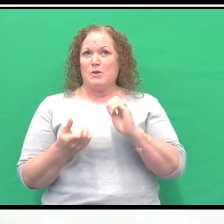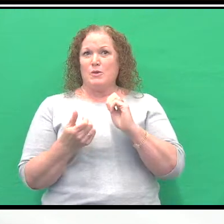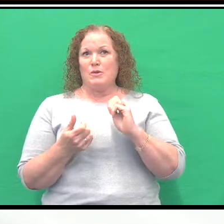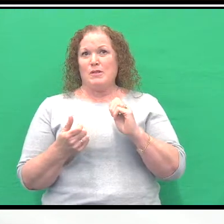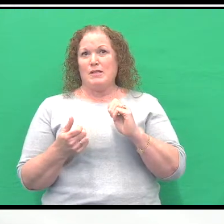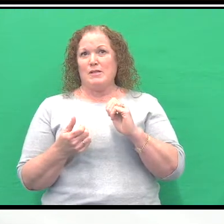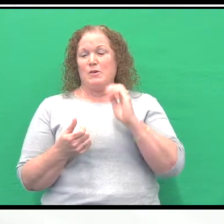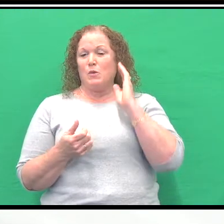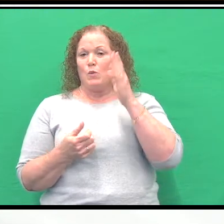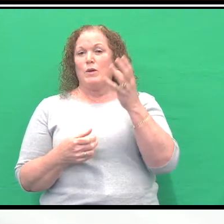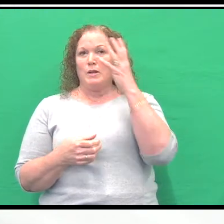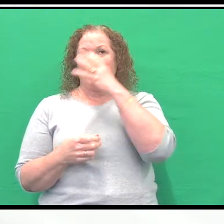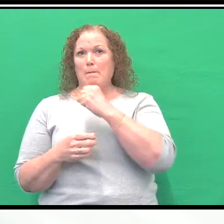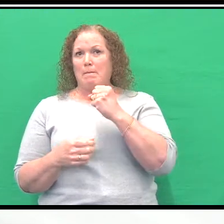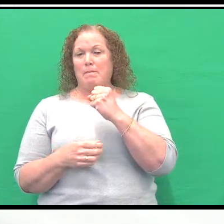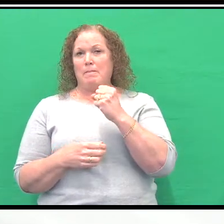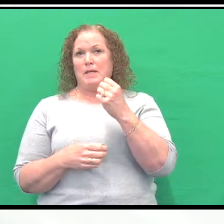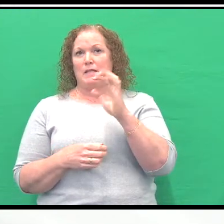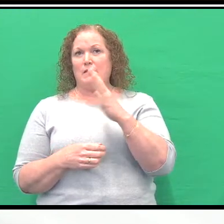and still be able to